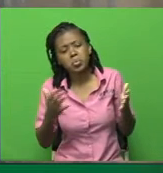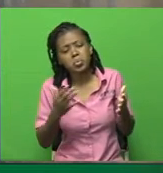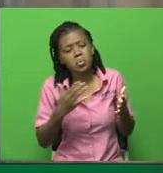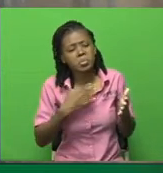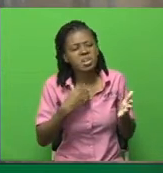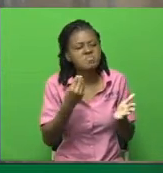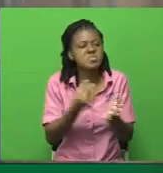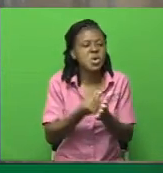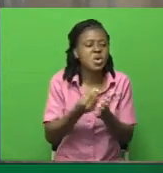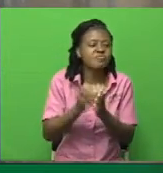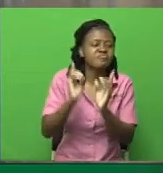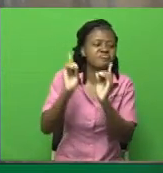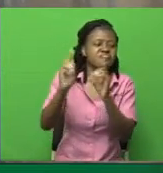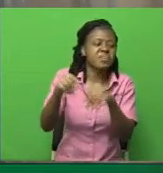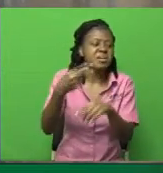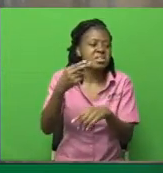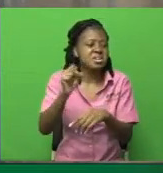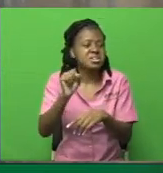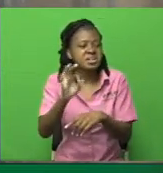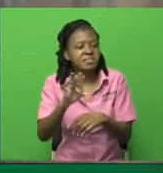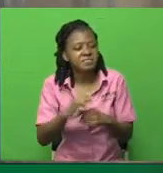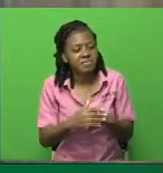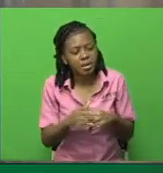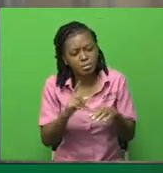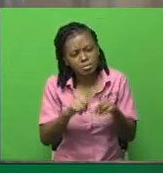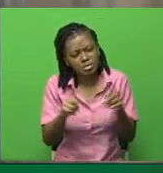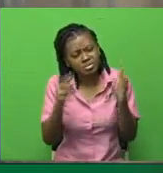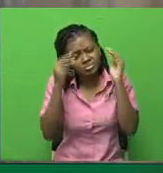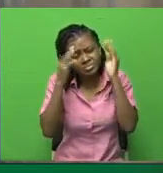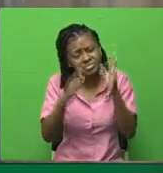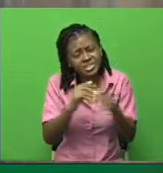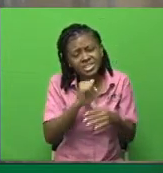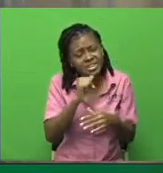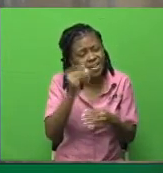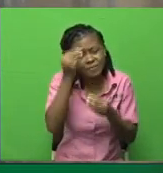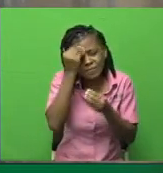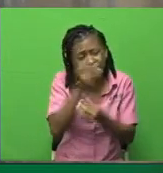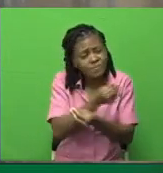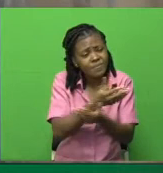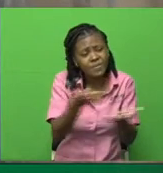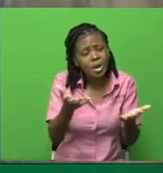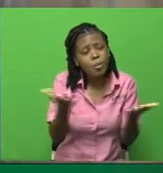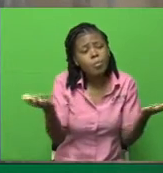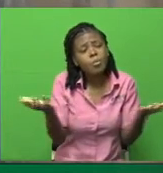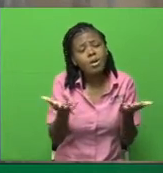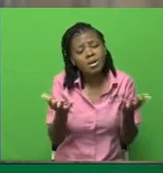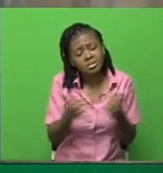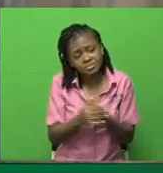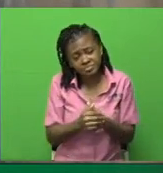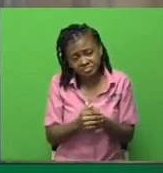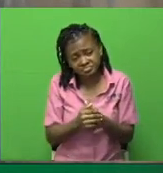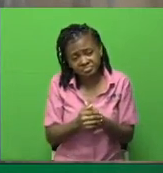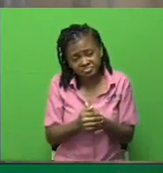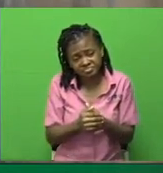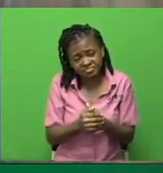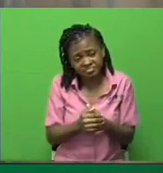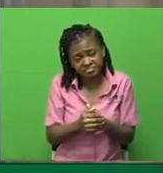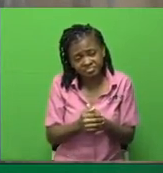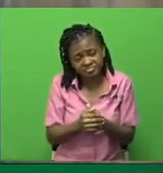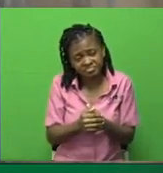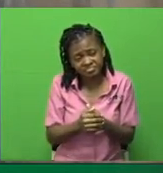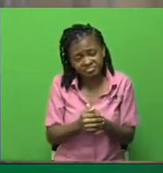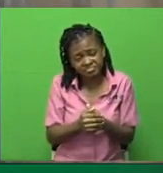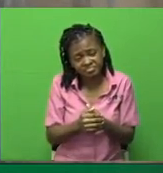hsf but what a minister did not tell us what is what is the nav what is the net asset value